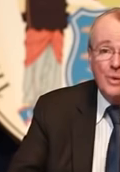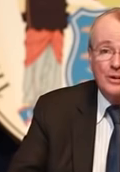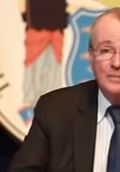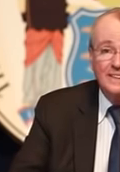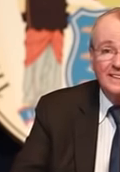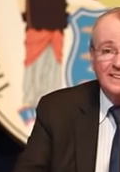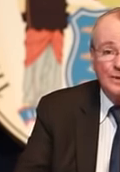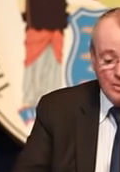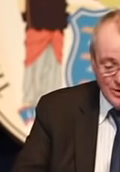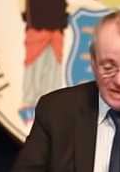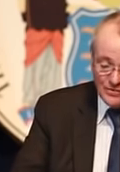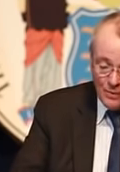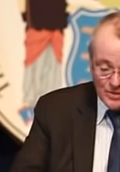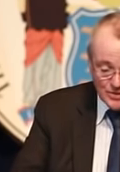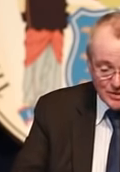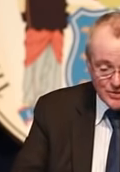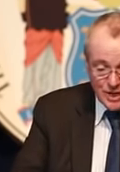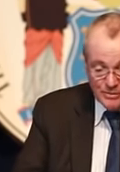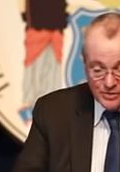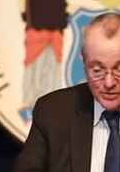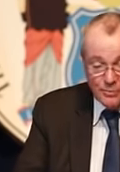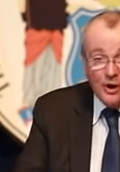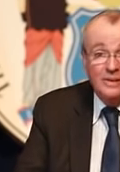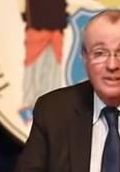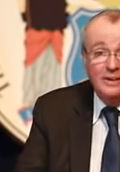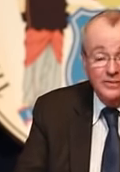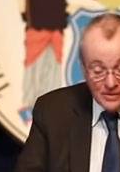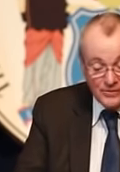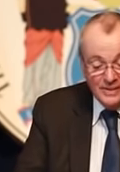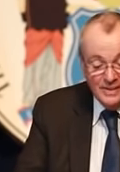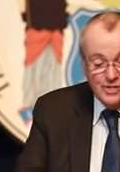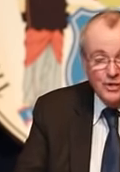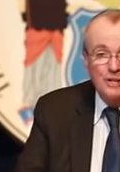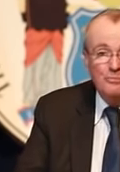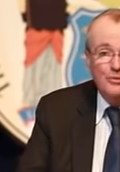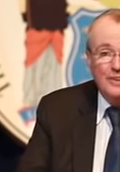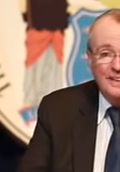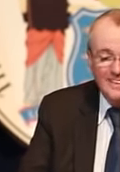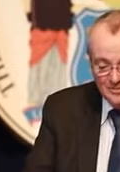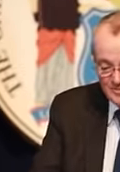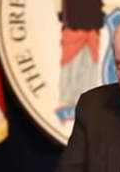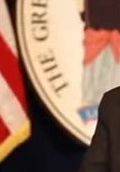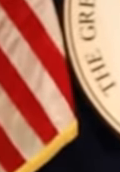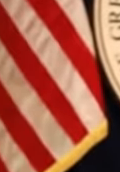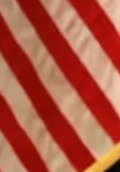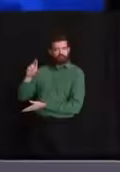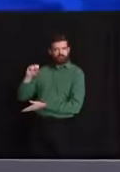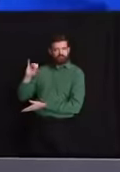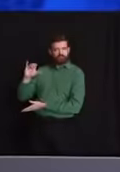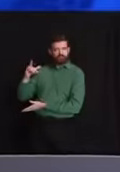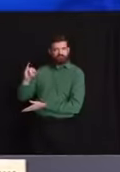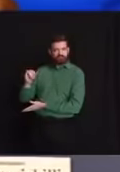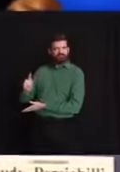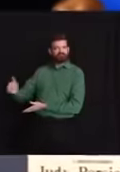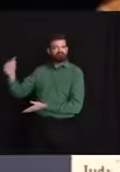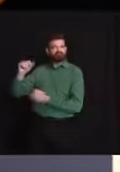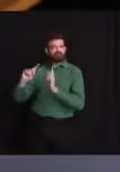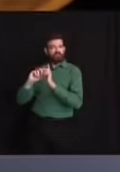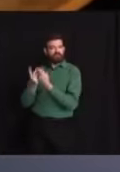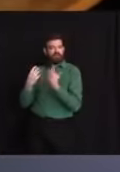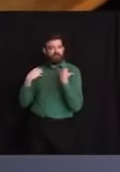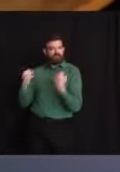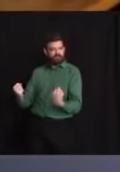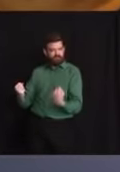help me welcome the woman who needs no introduction, the Commissioner of the Department of Health, Judy Persichilli. Thank you, Governor, and good